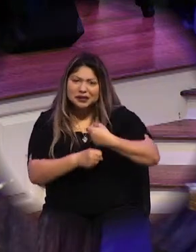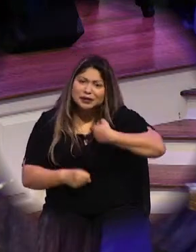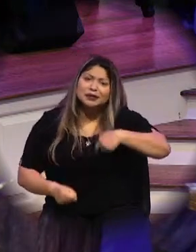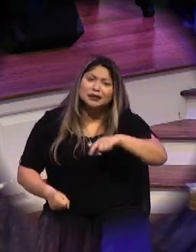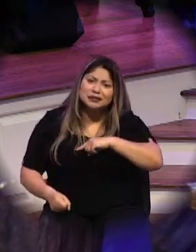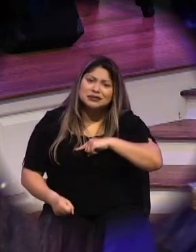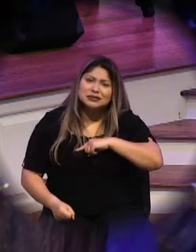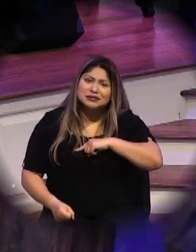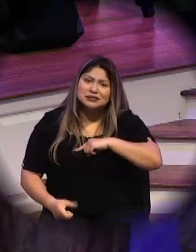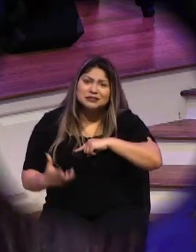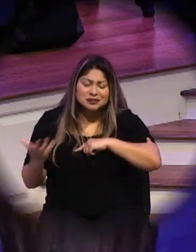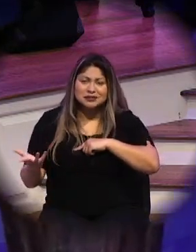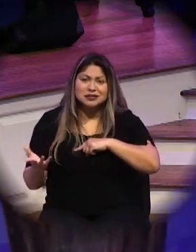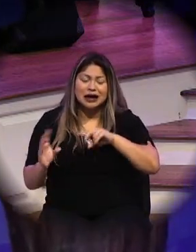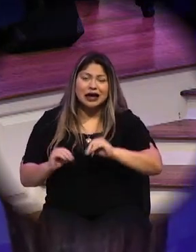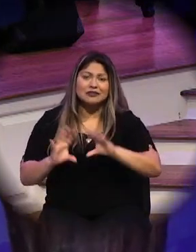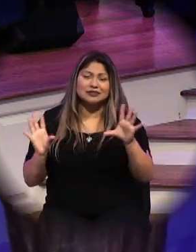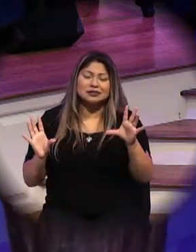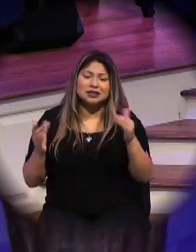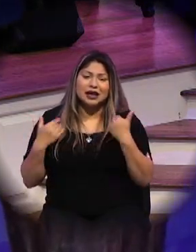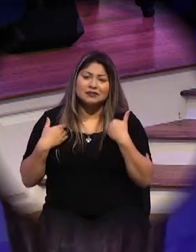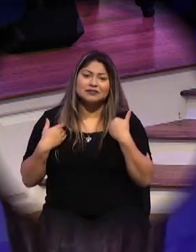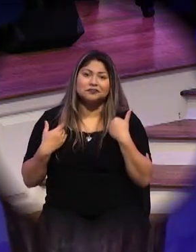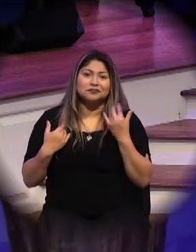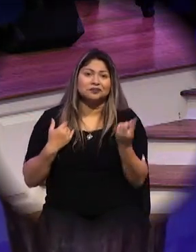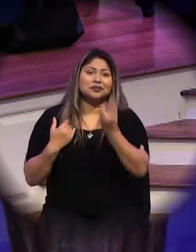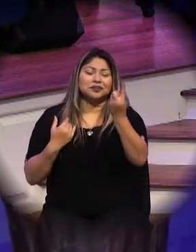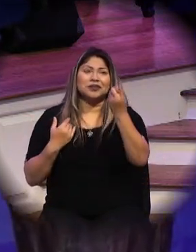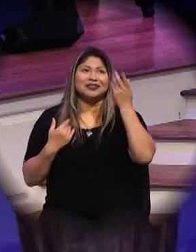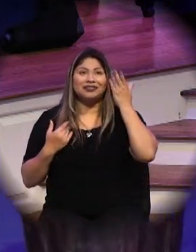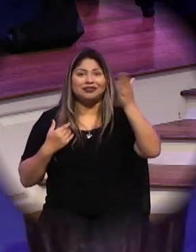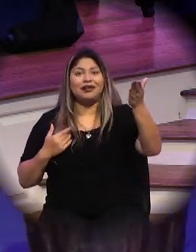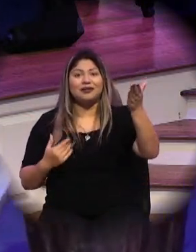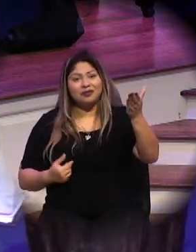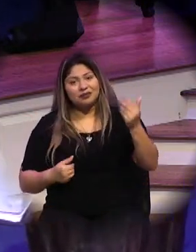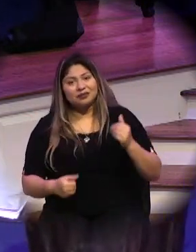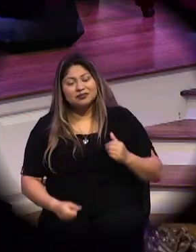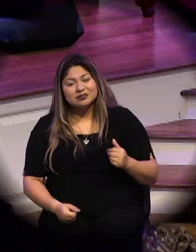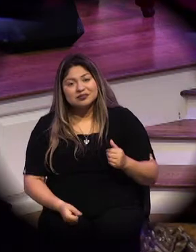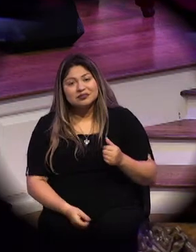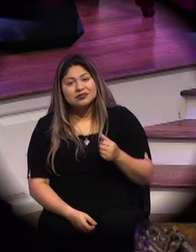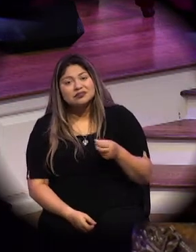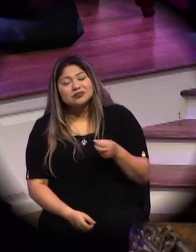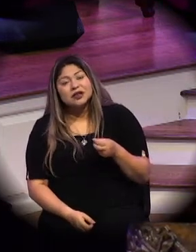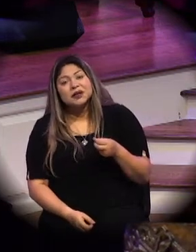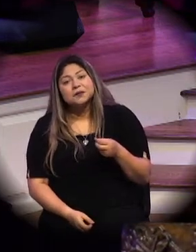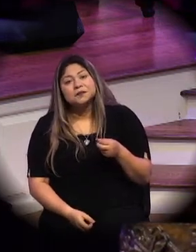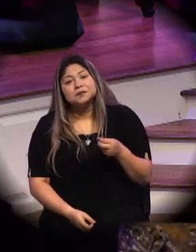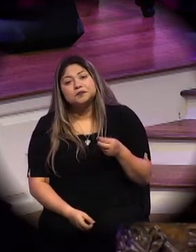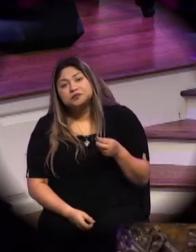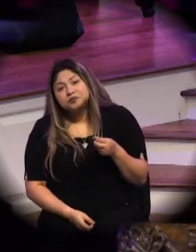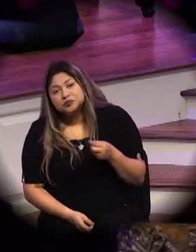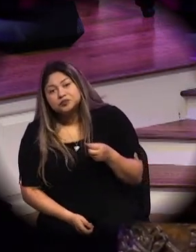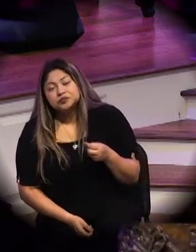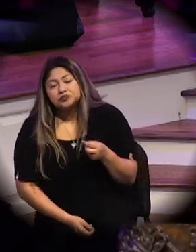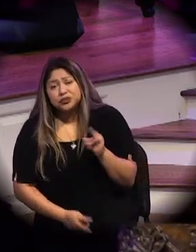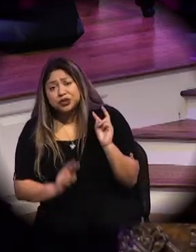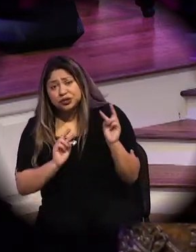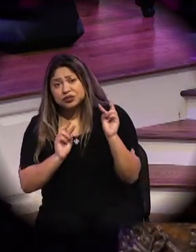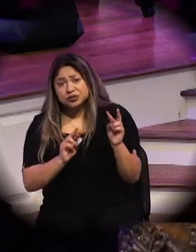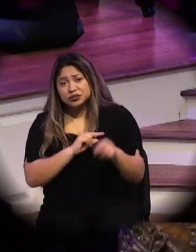saying in theological terms that really just by paying attention to the universe, we should understand that there is